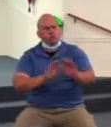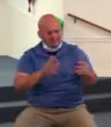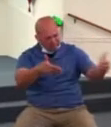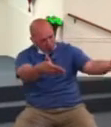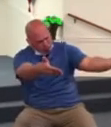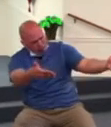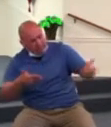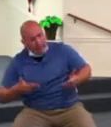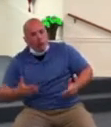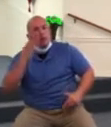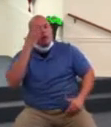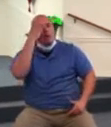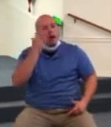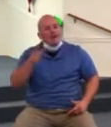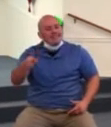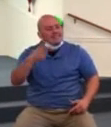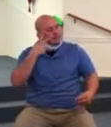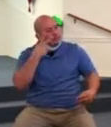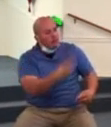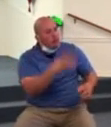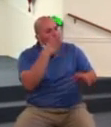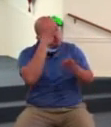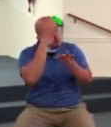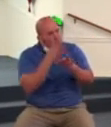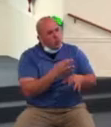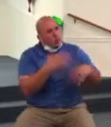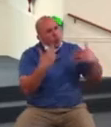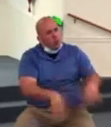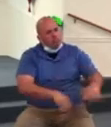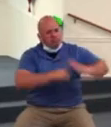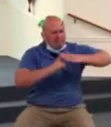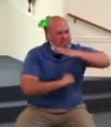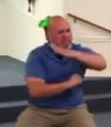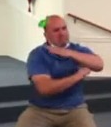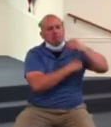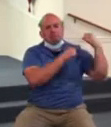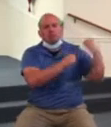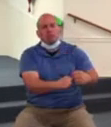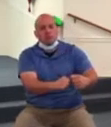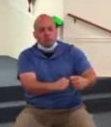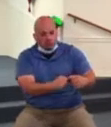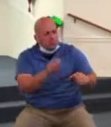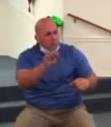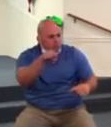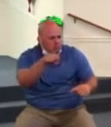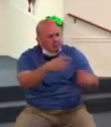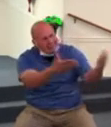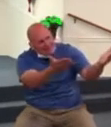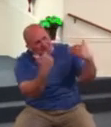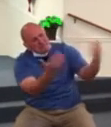He teaches his disciples to receive the kingdom of God like a little child.